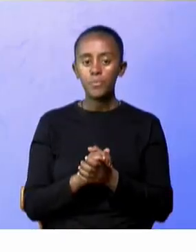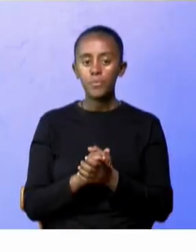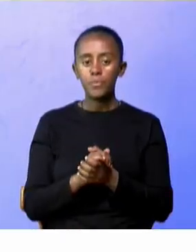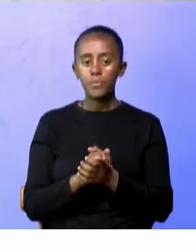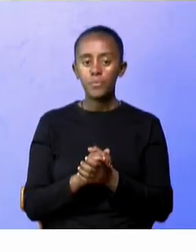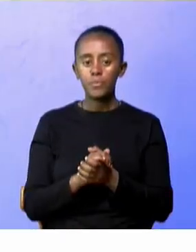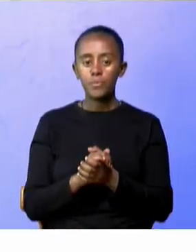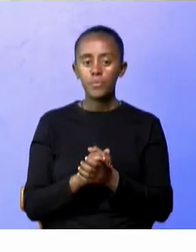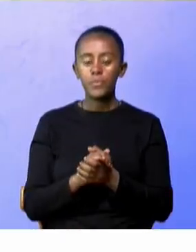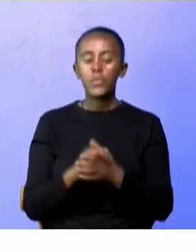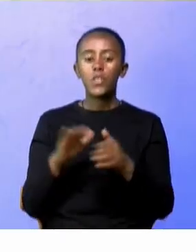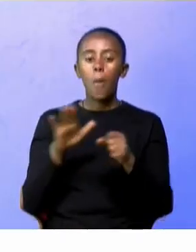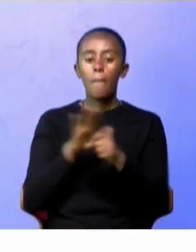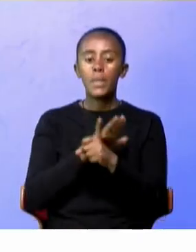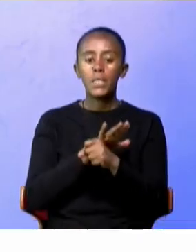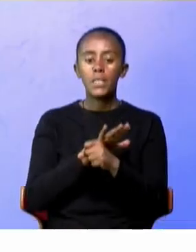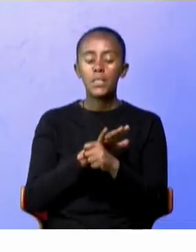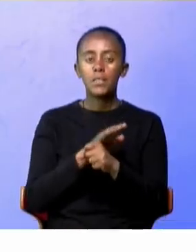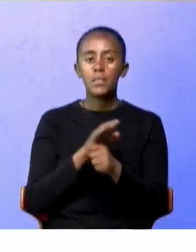Complete